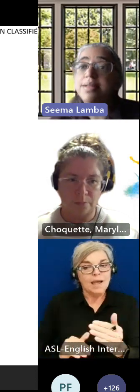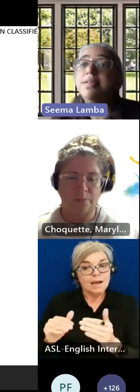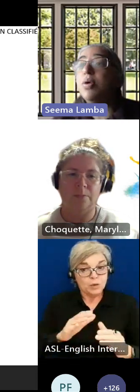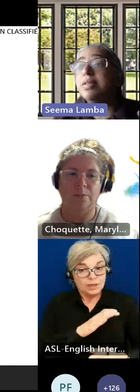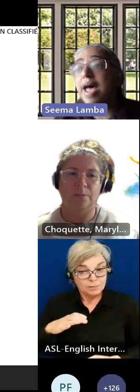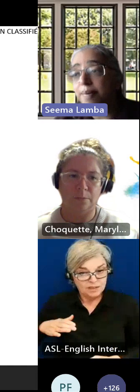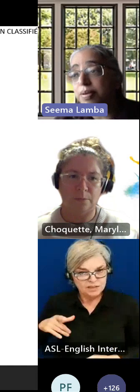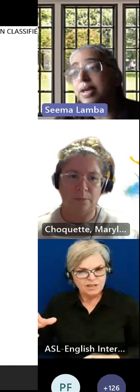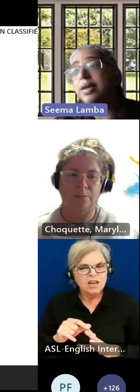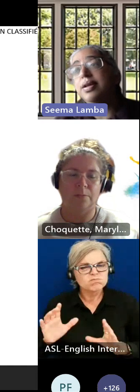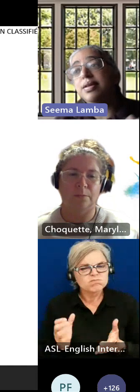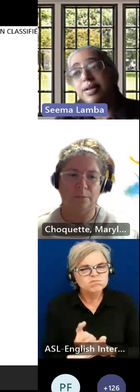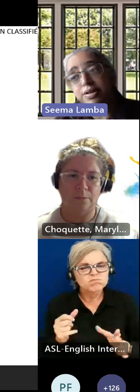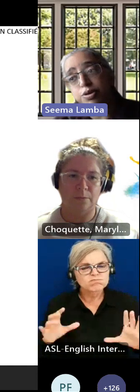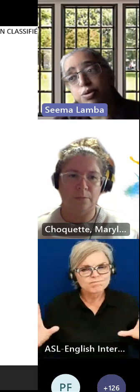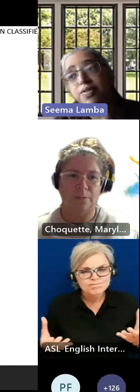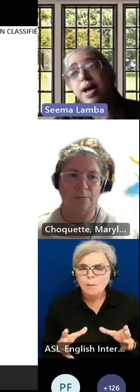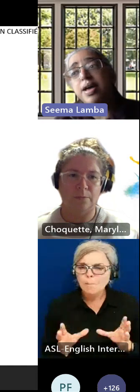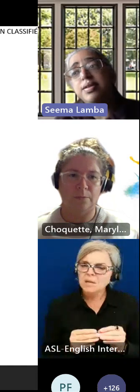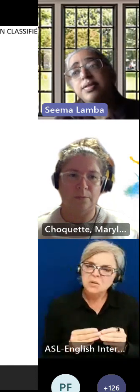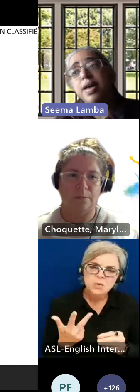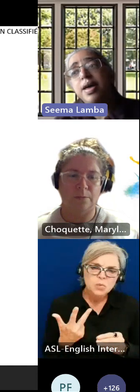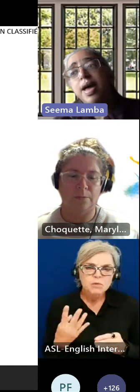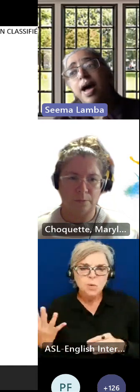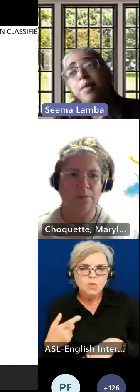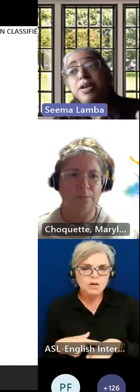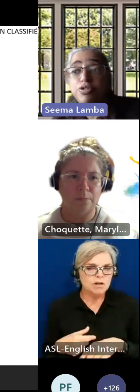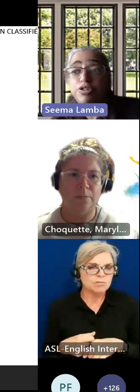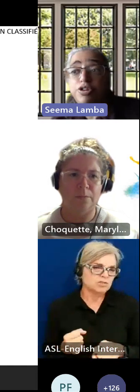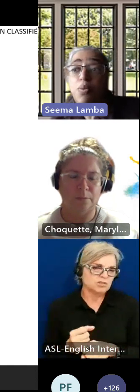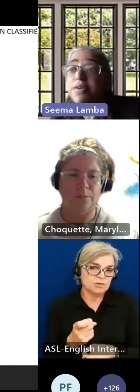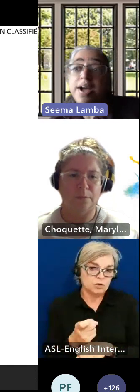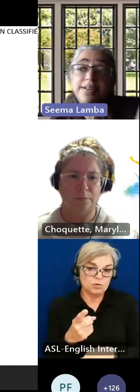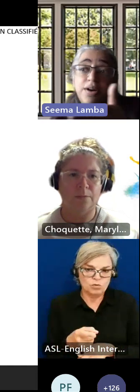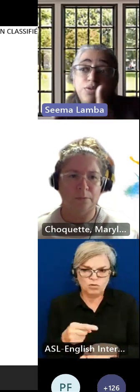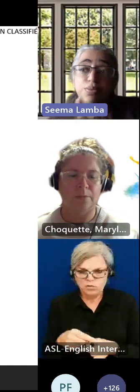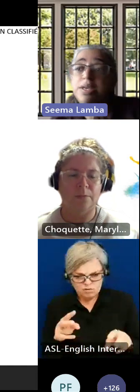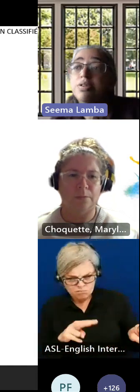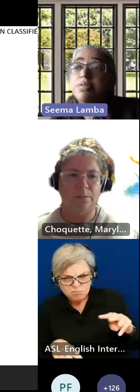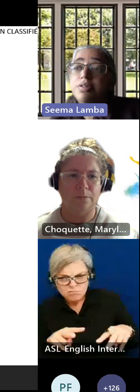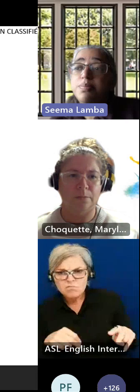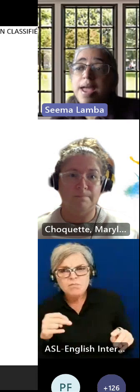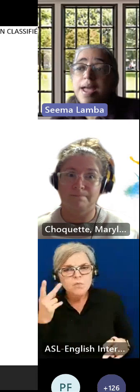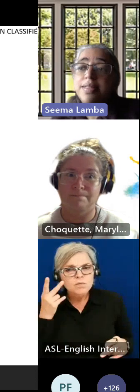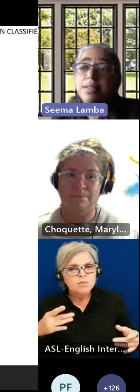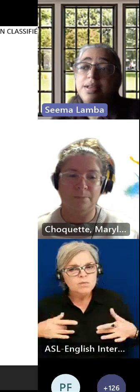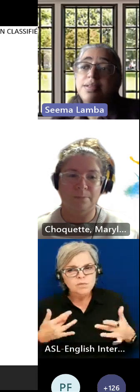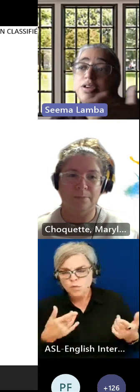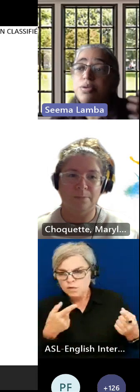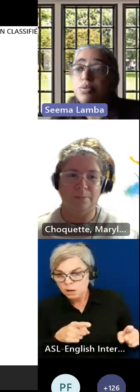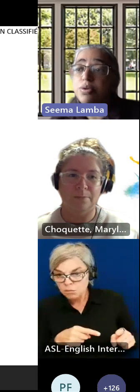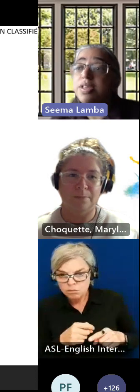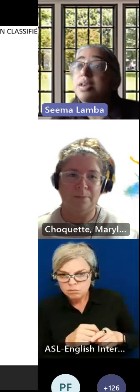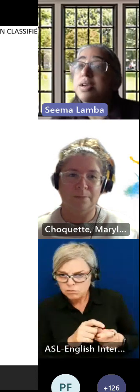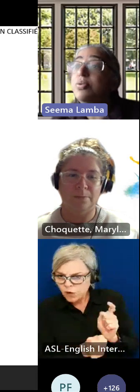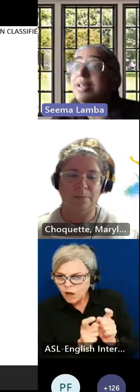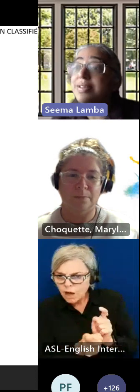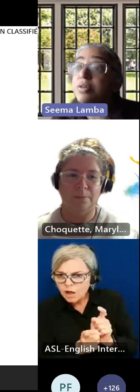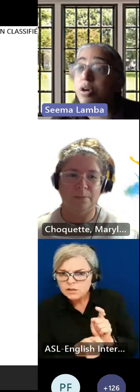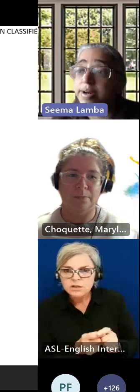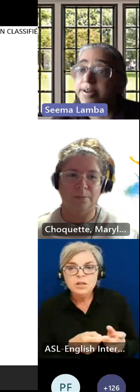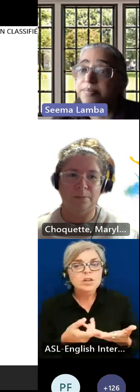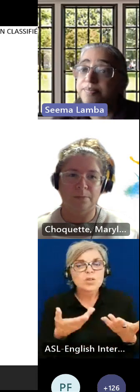through and see what's happening. Does it need to be revised? Because you don't want to find out 3 years into the plan that things that you were